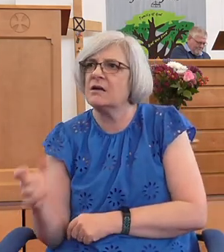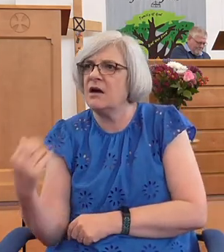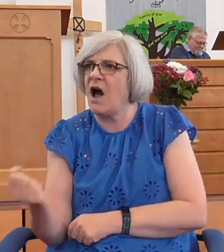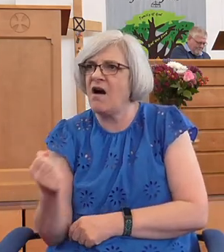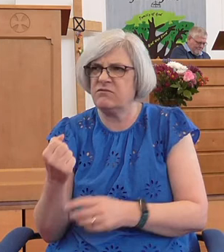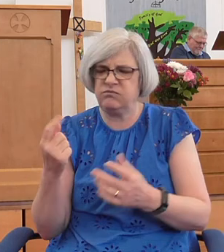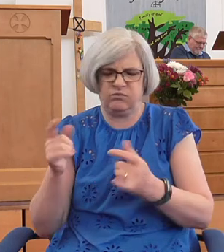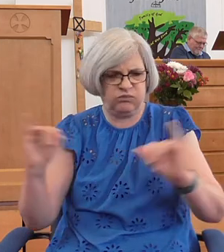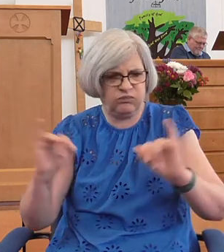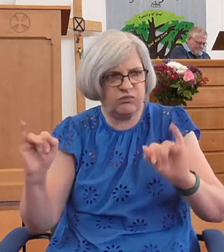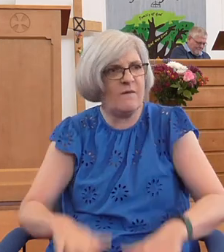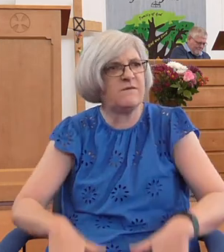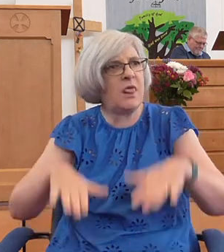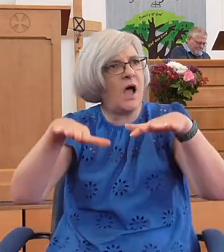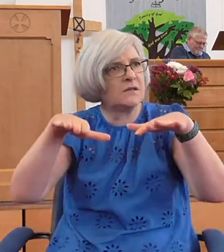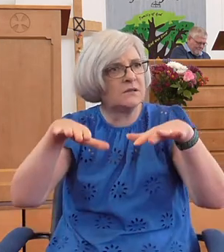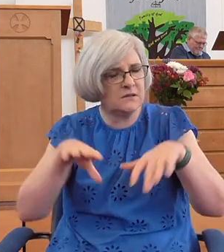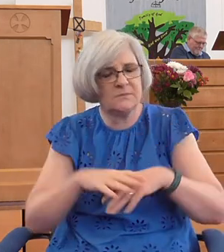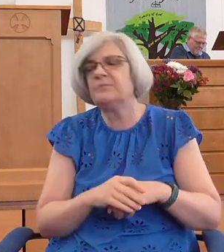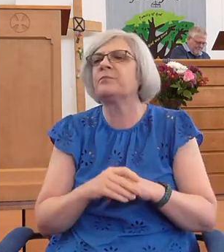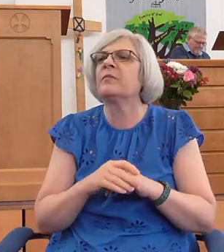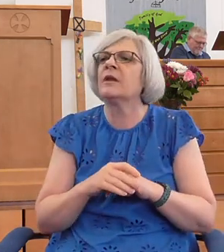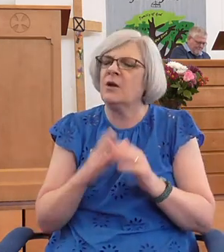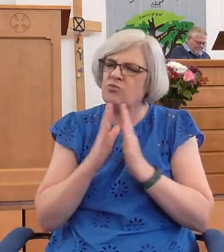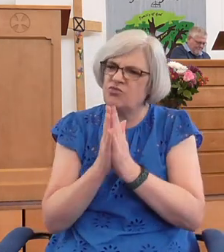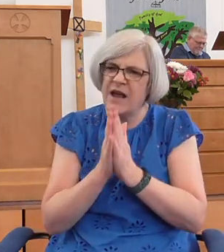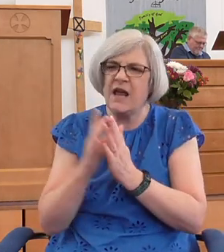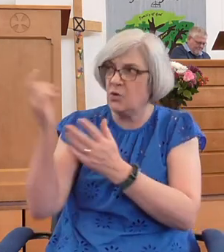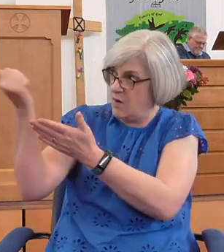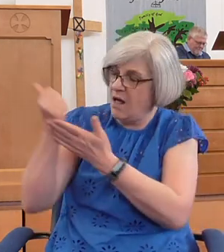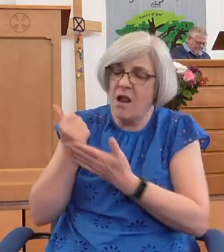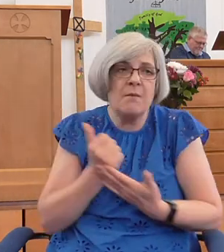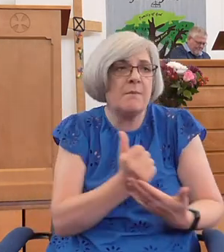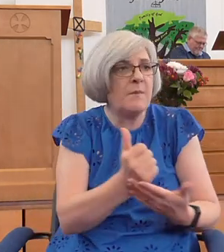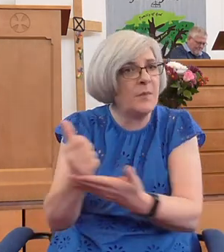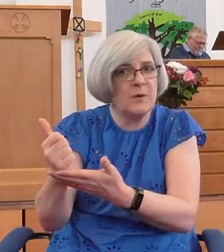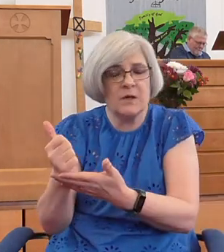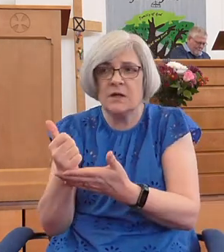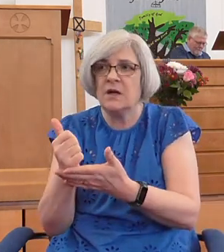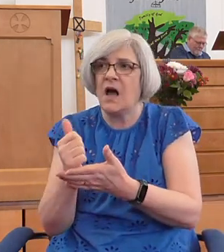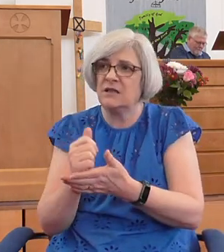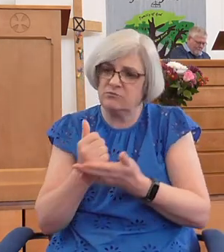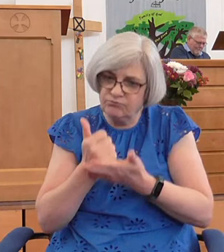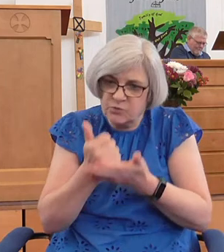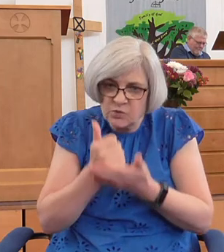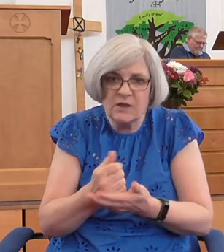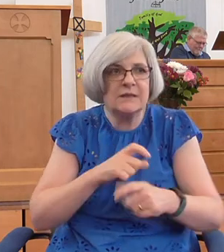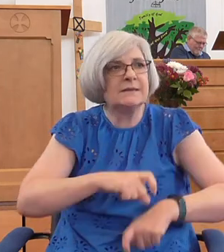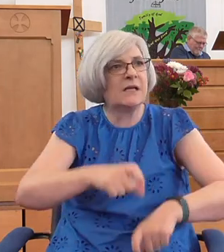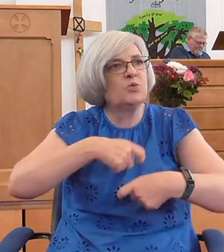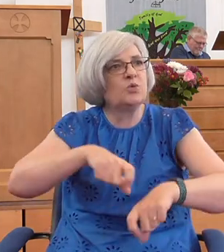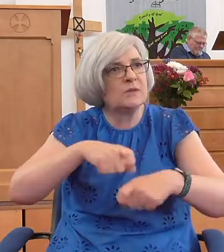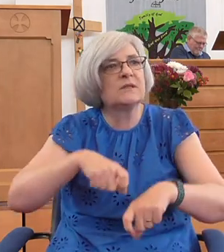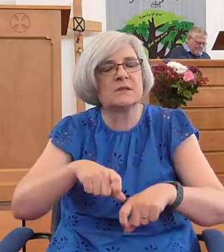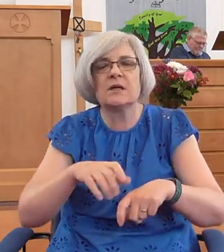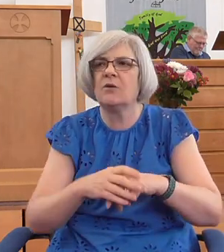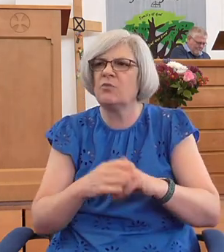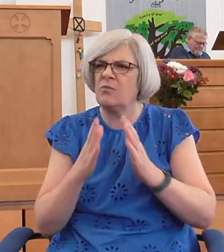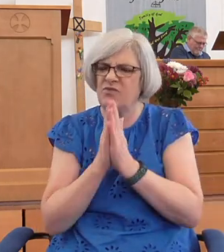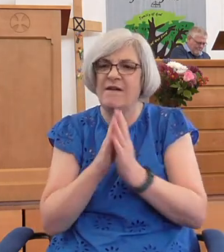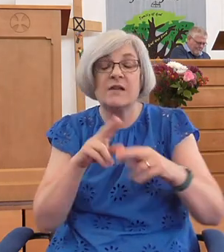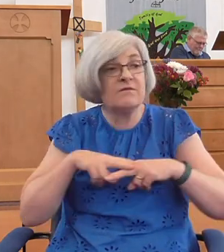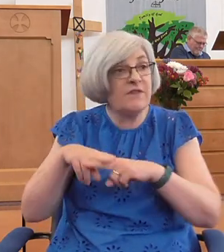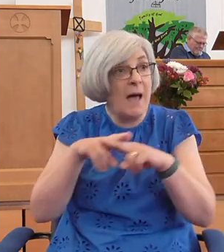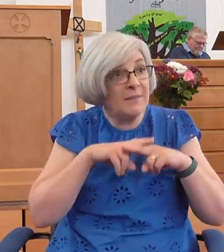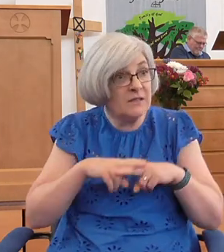had their homes flooded as a result. We pray that you would help them as the relief effort continues, and we pray for the families of the people who